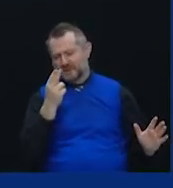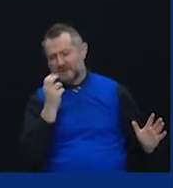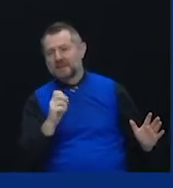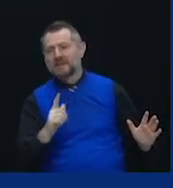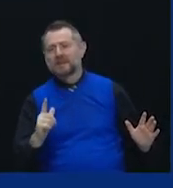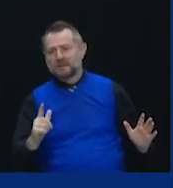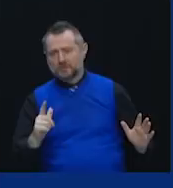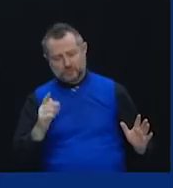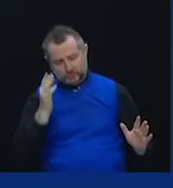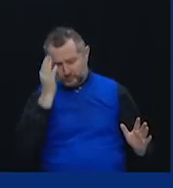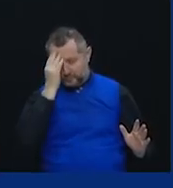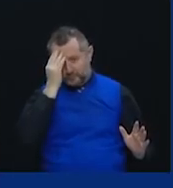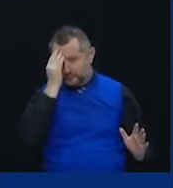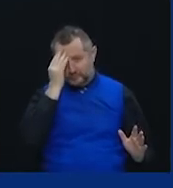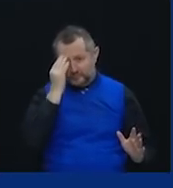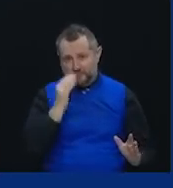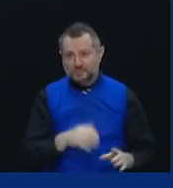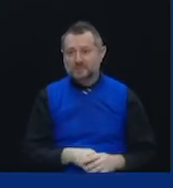has been hell.